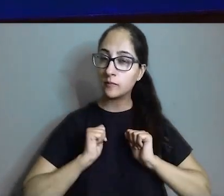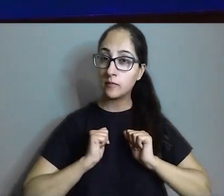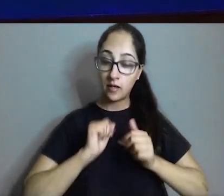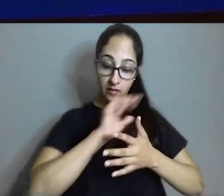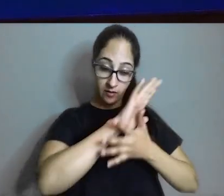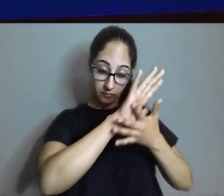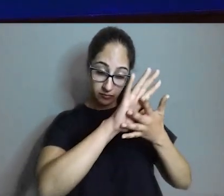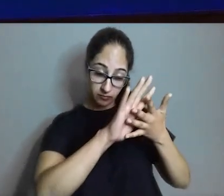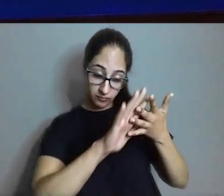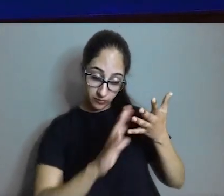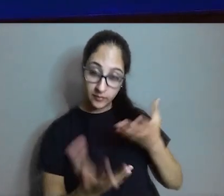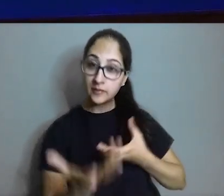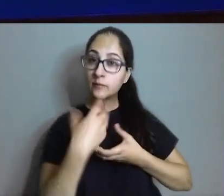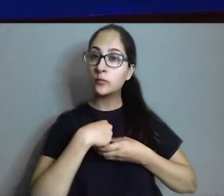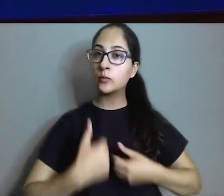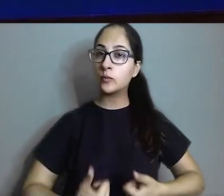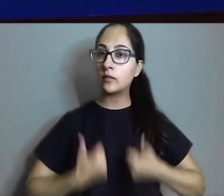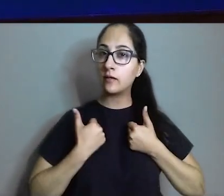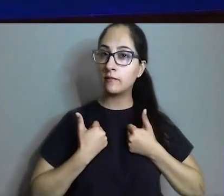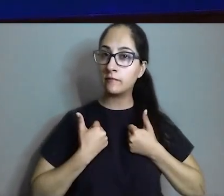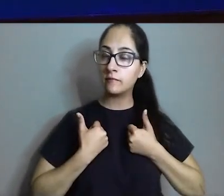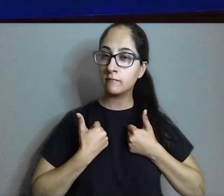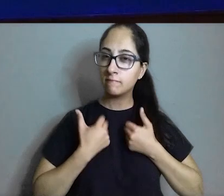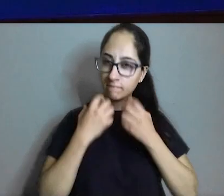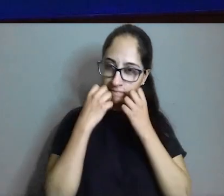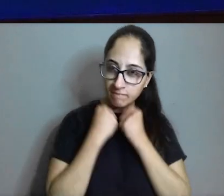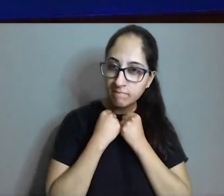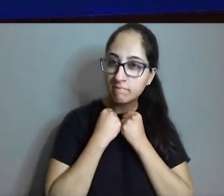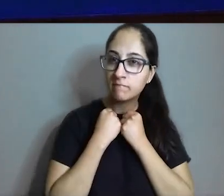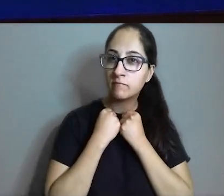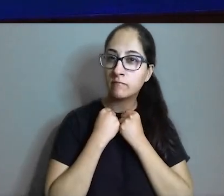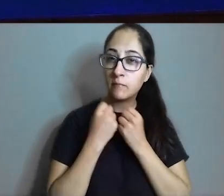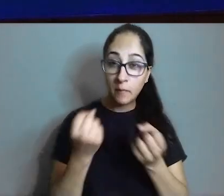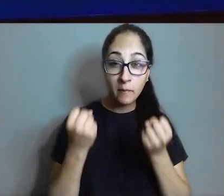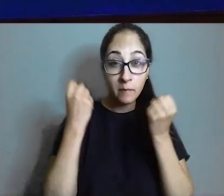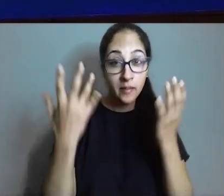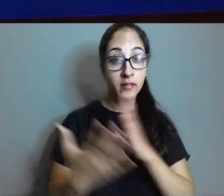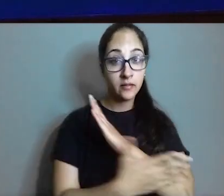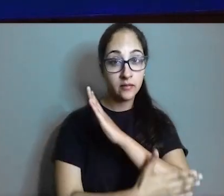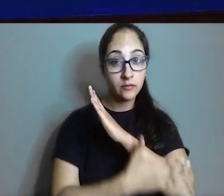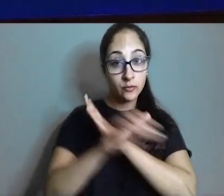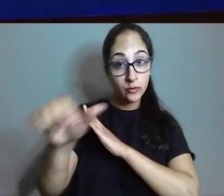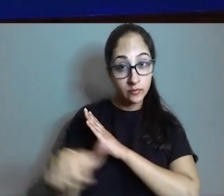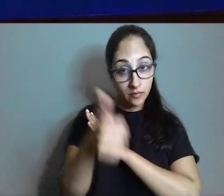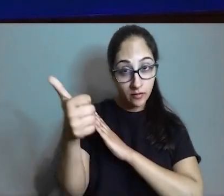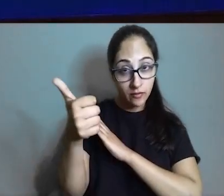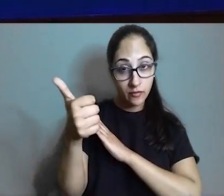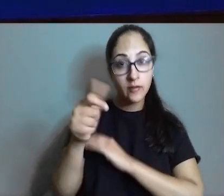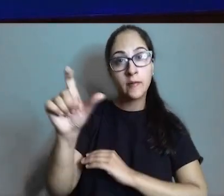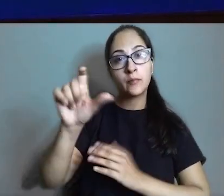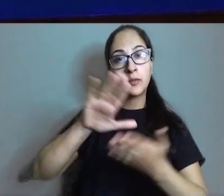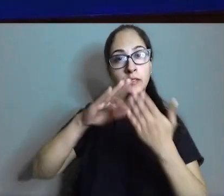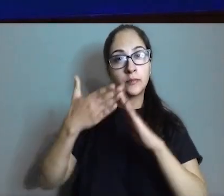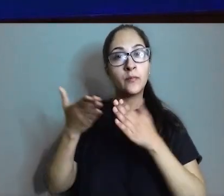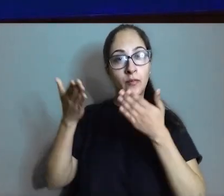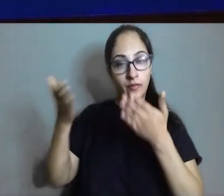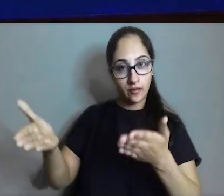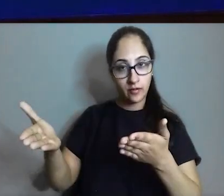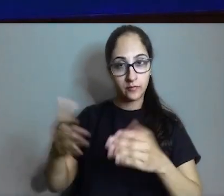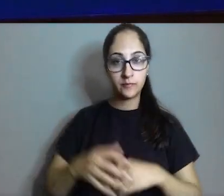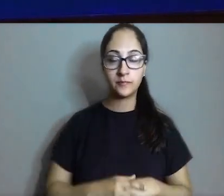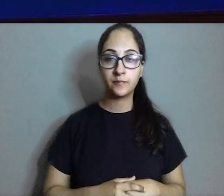long been an intimate part of life for Muslim communities across the world, as has been the chanting